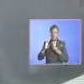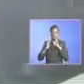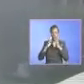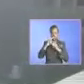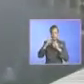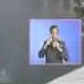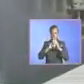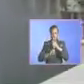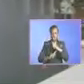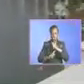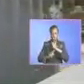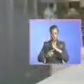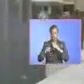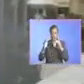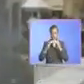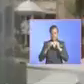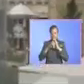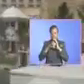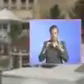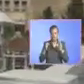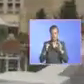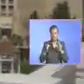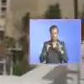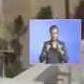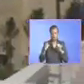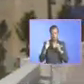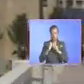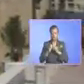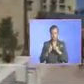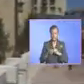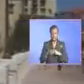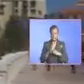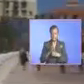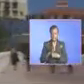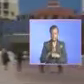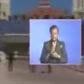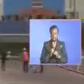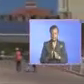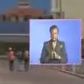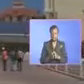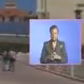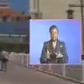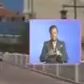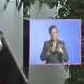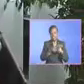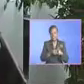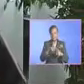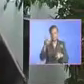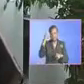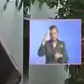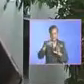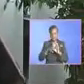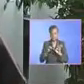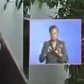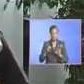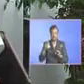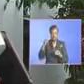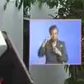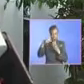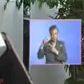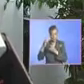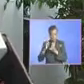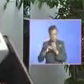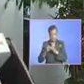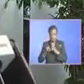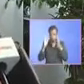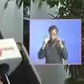occupancy, but says he trusts their expert judgment. Absolutely, as the Minister of Tourism, I want occupancies at 100%. And